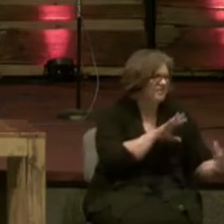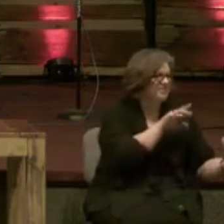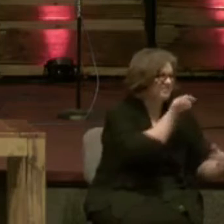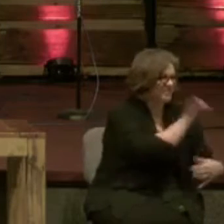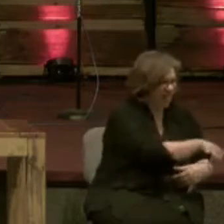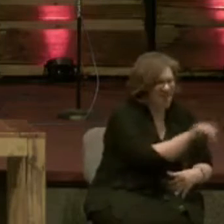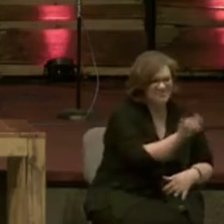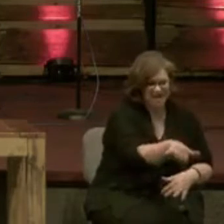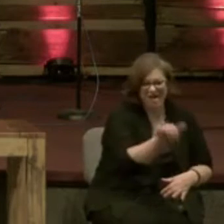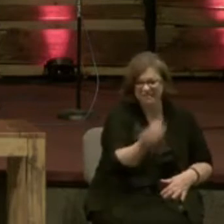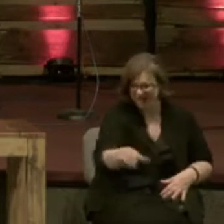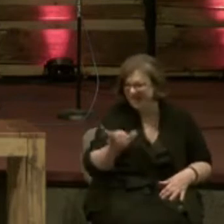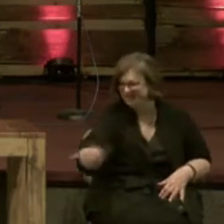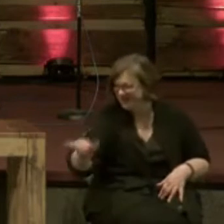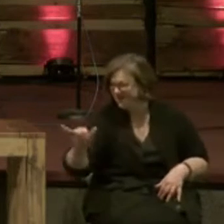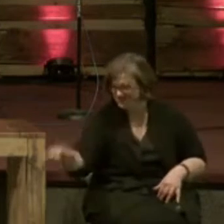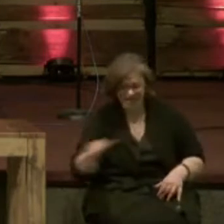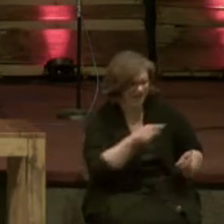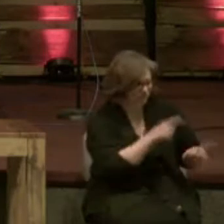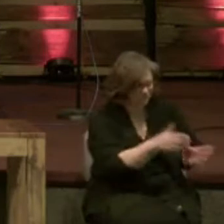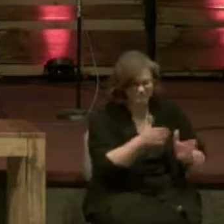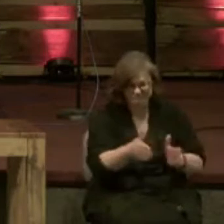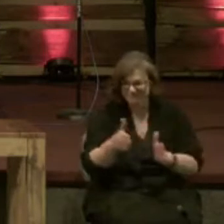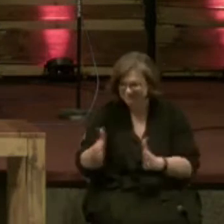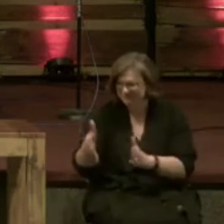on us by the expectations of others.